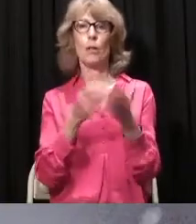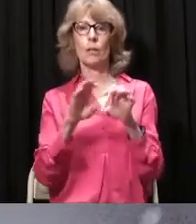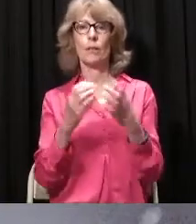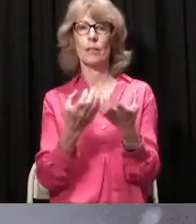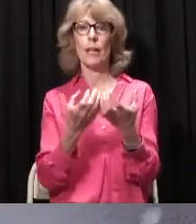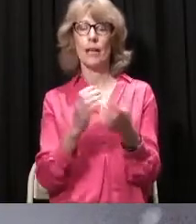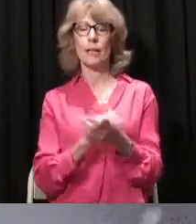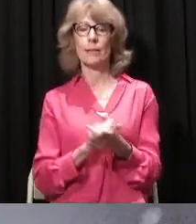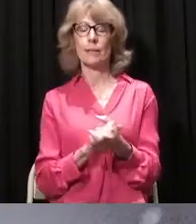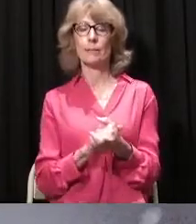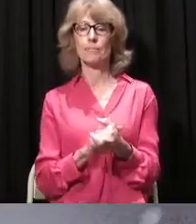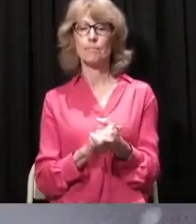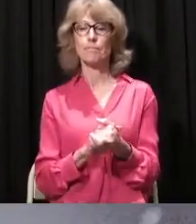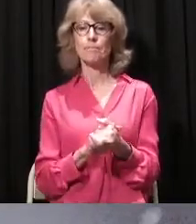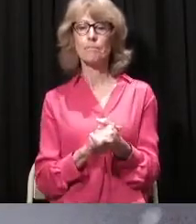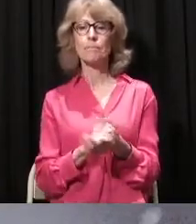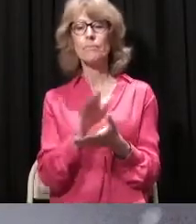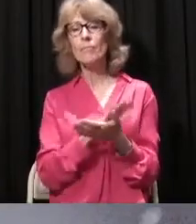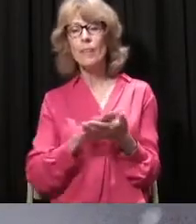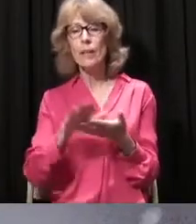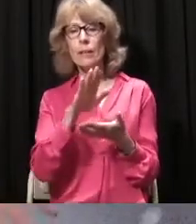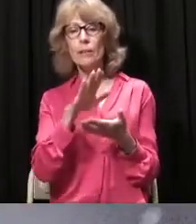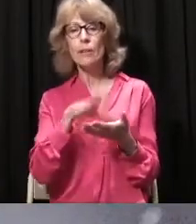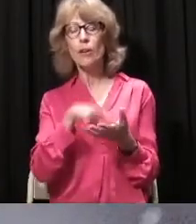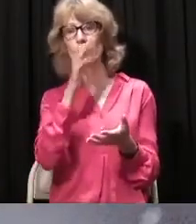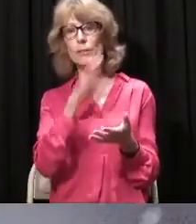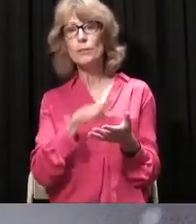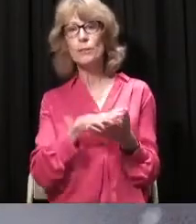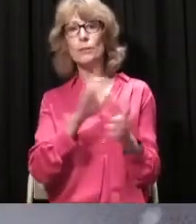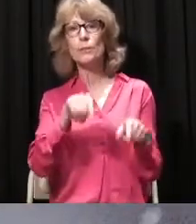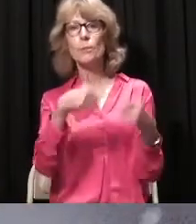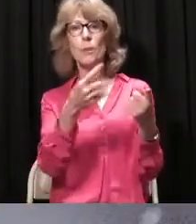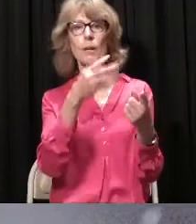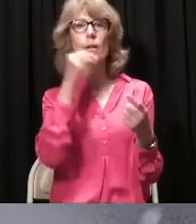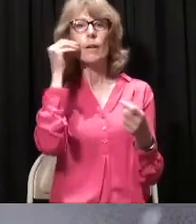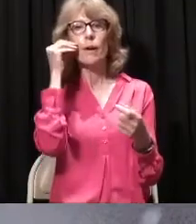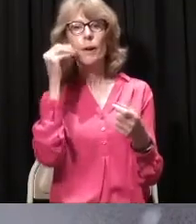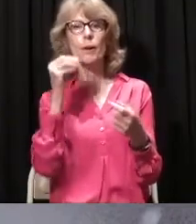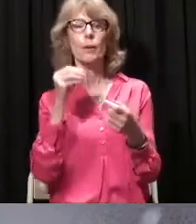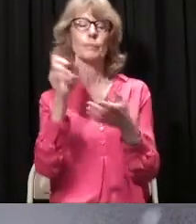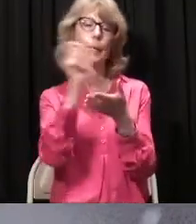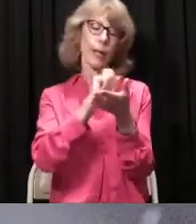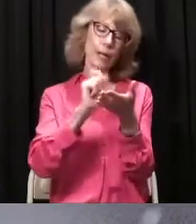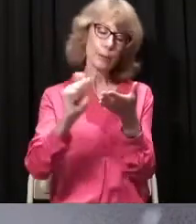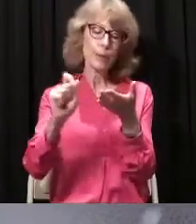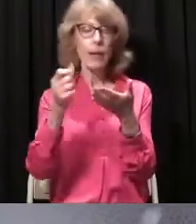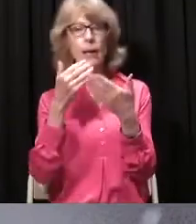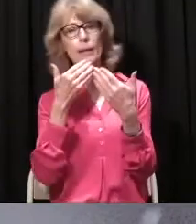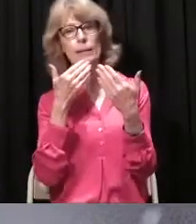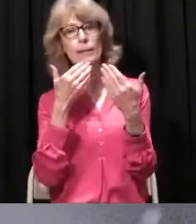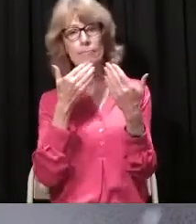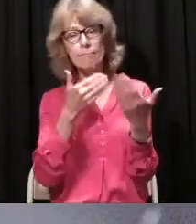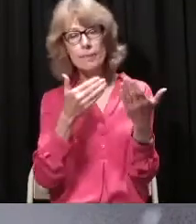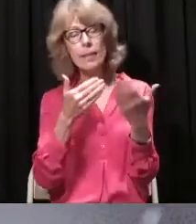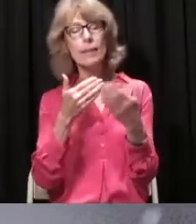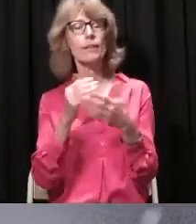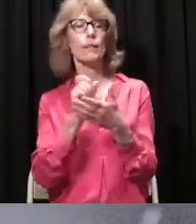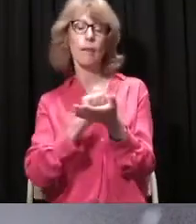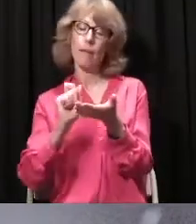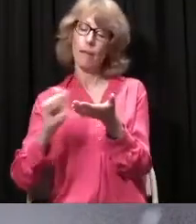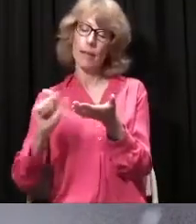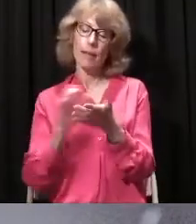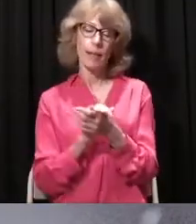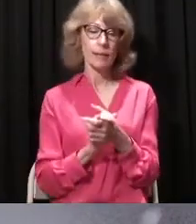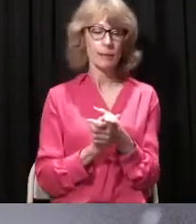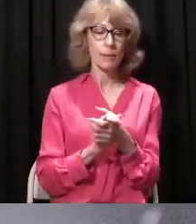what you would expect. The college student goes home on spring break, writes a thank you letter to his mom, and it's just all this, I love you, Mom, you're amazing, I wouldn't be who I am without